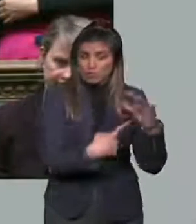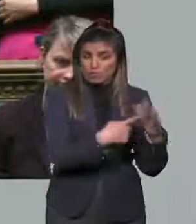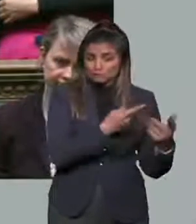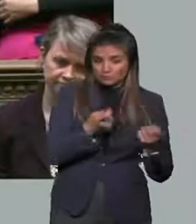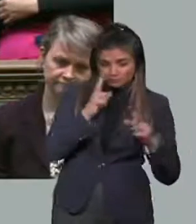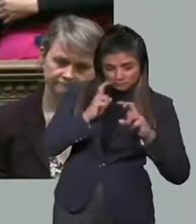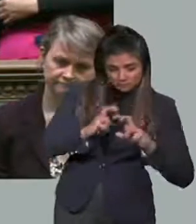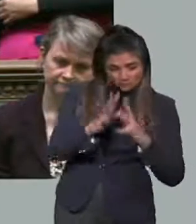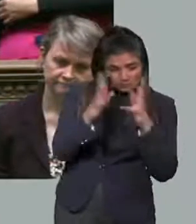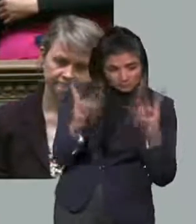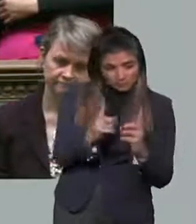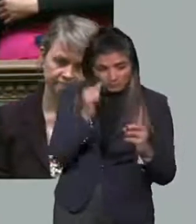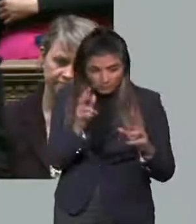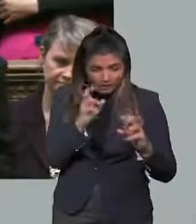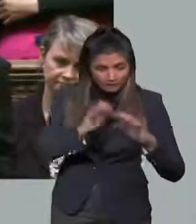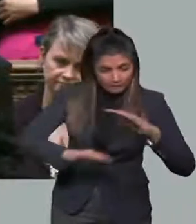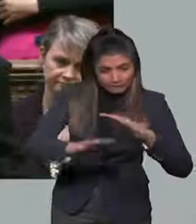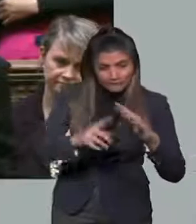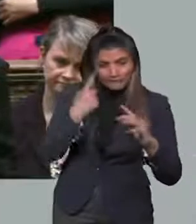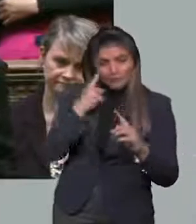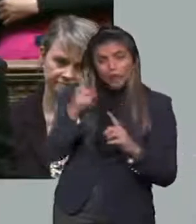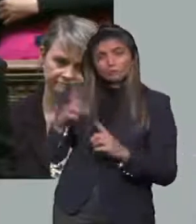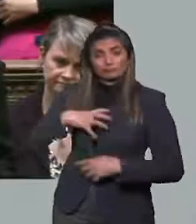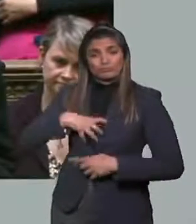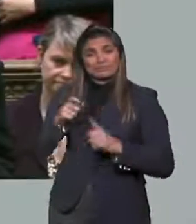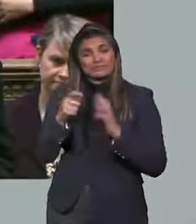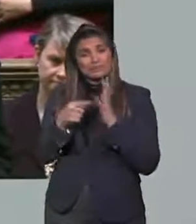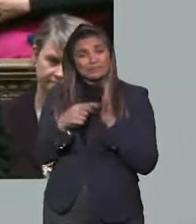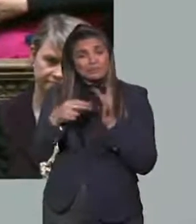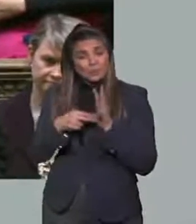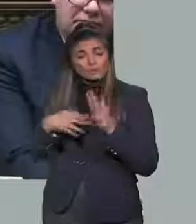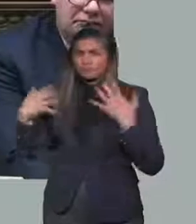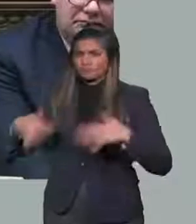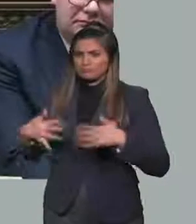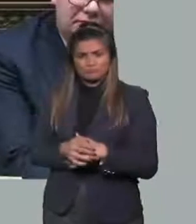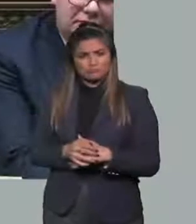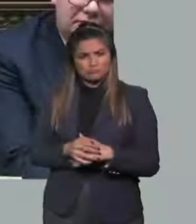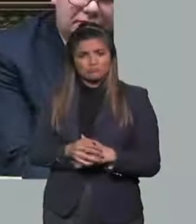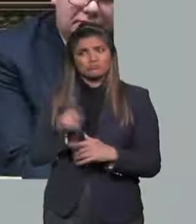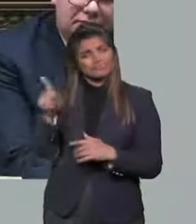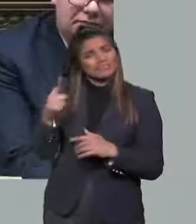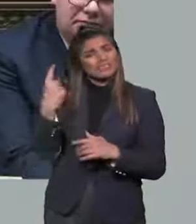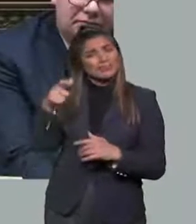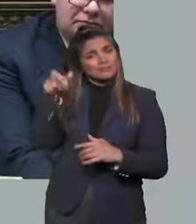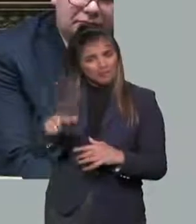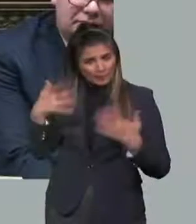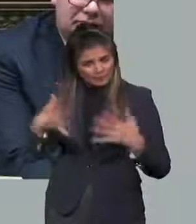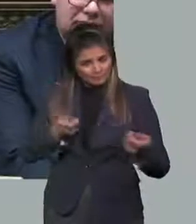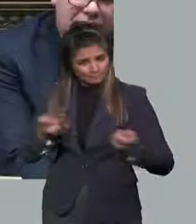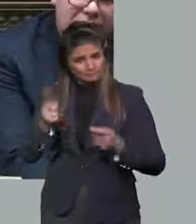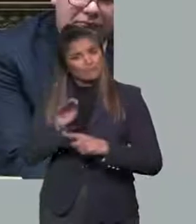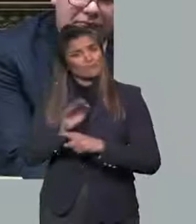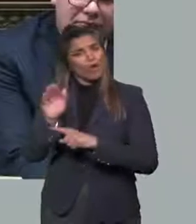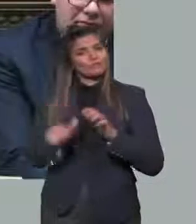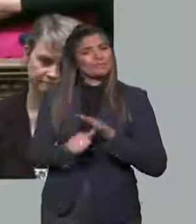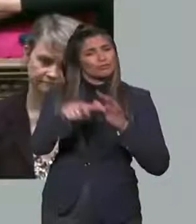aggression. The Deputy Prime Minister oversaw our foreign intelligence services as Foreign Secretary. So can he confirm if